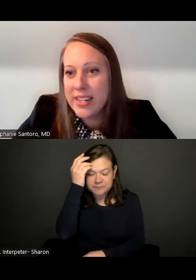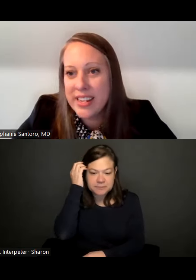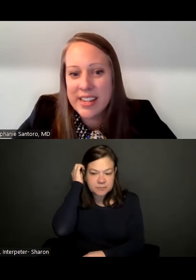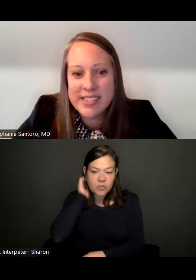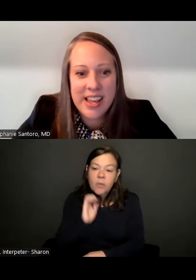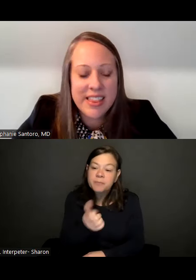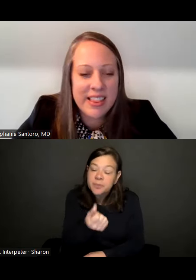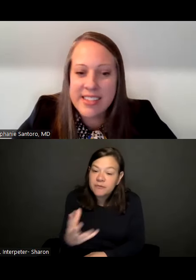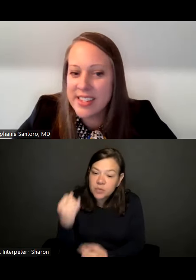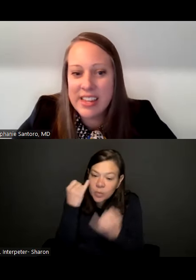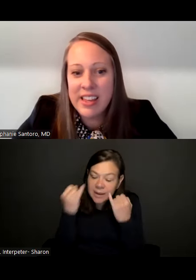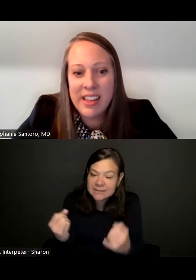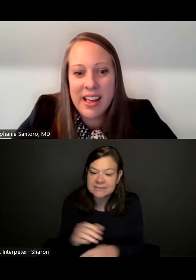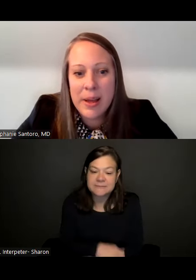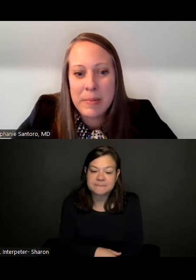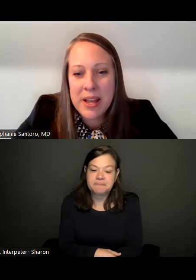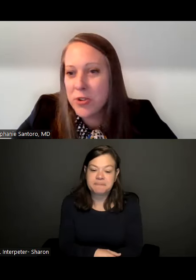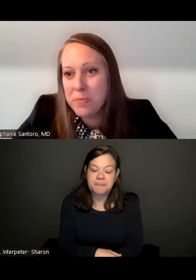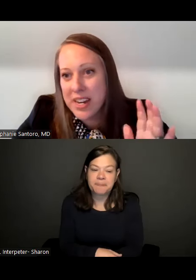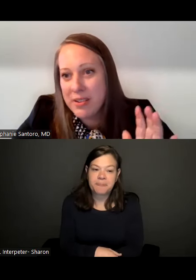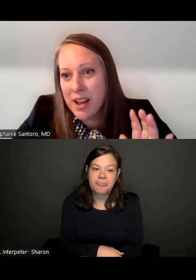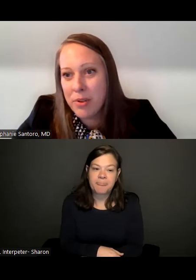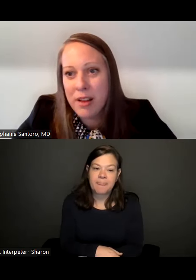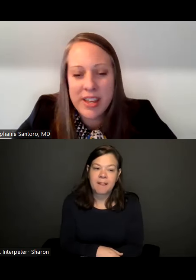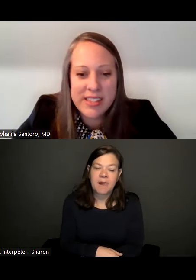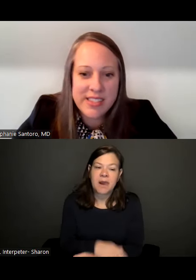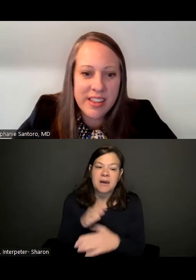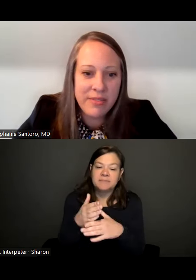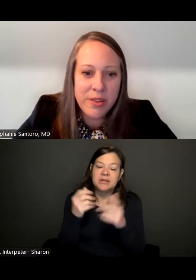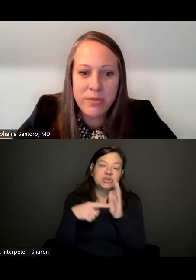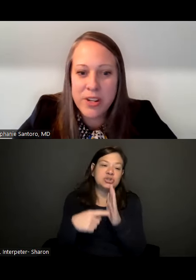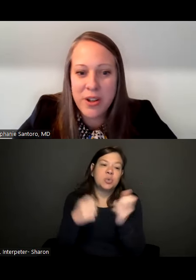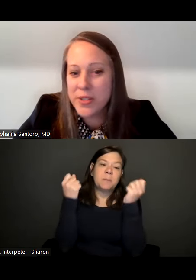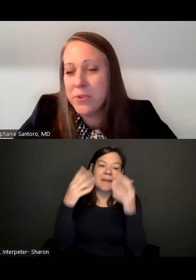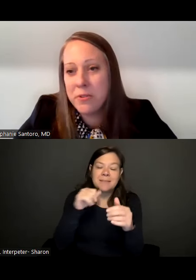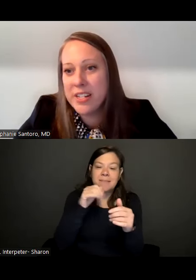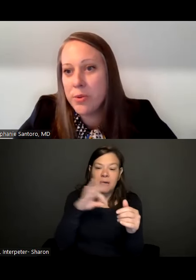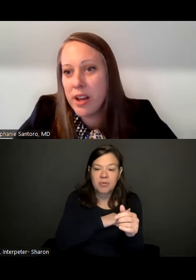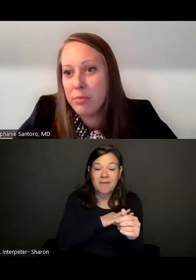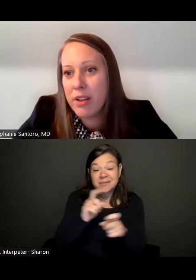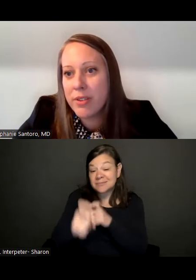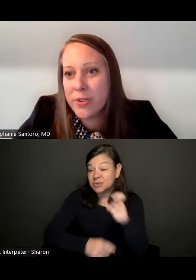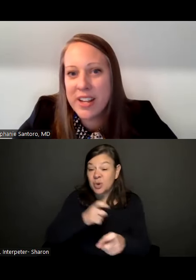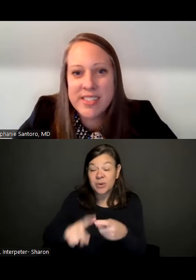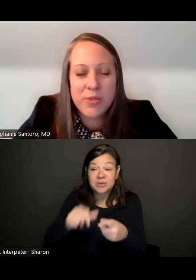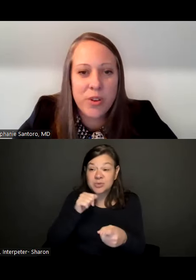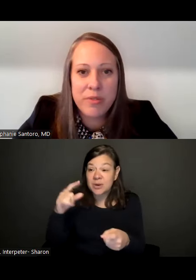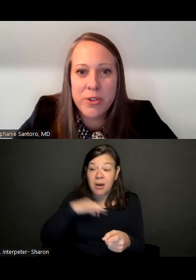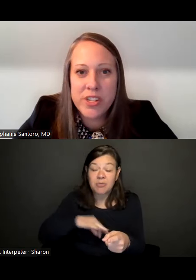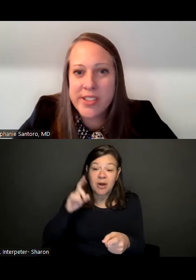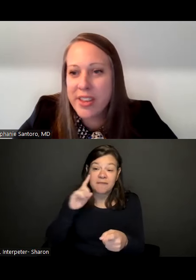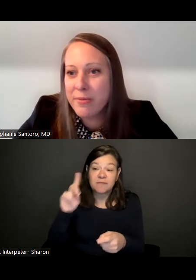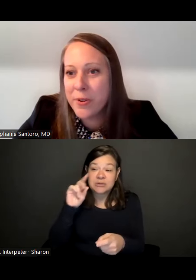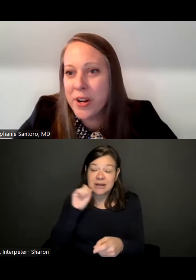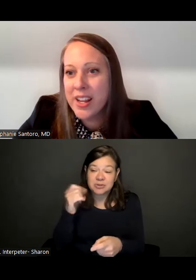few ideas. And lastly, I showed you many nonprofits. Feel free to also donate to a nonprofit for Down syndrome if